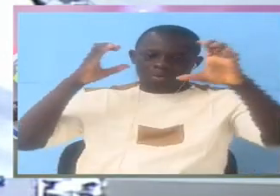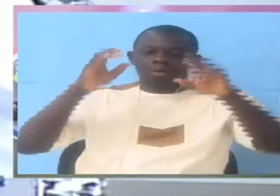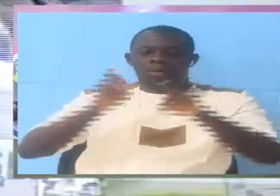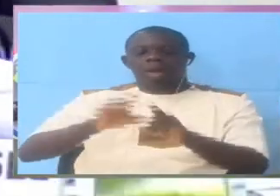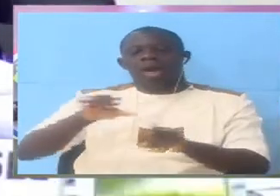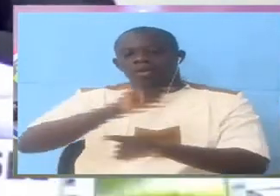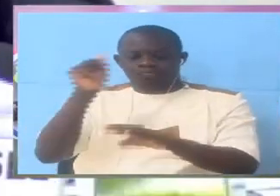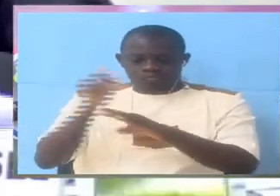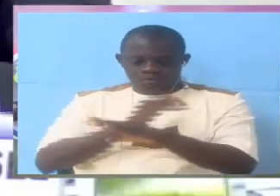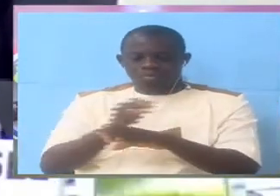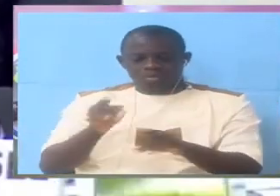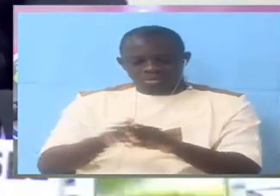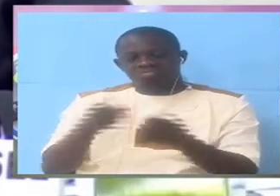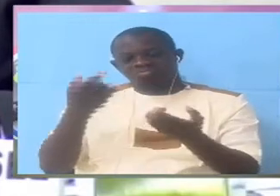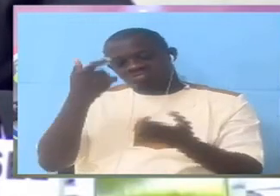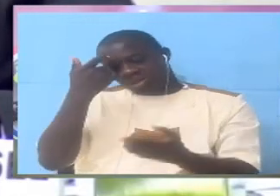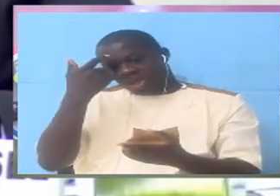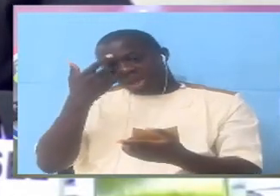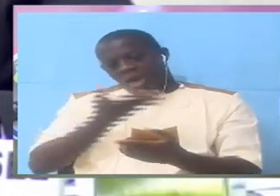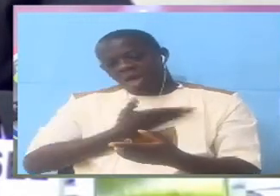And they were taken to a room there.